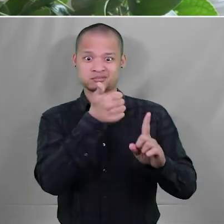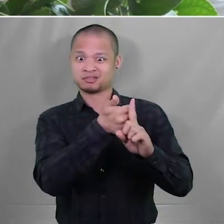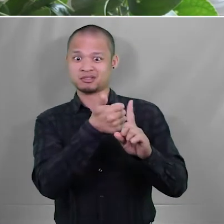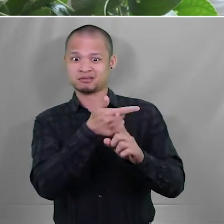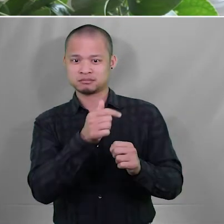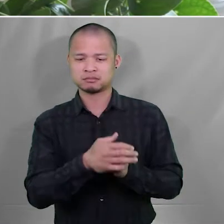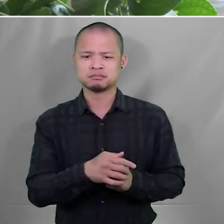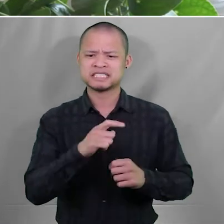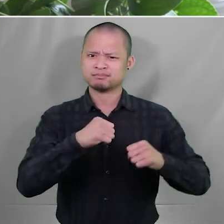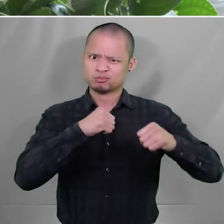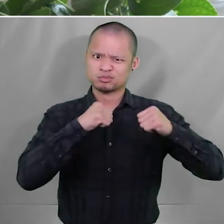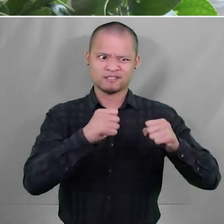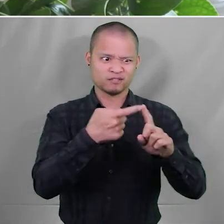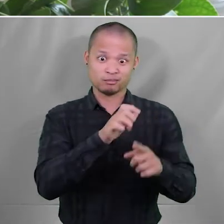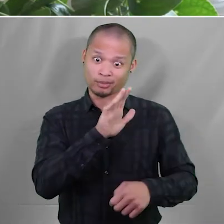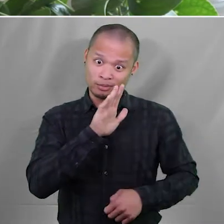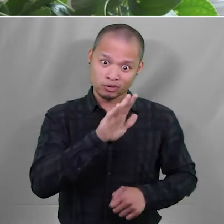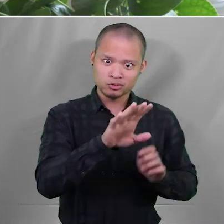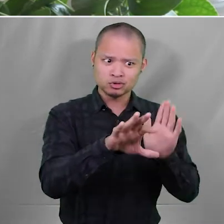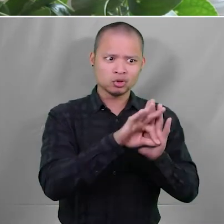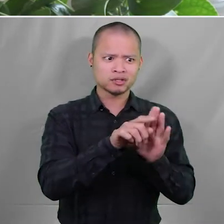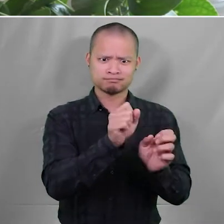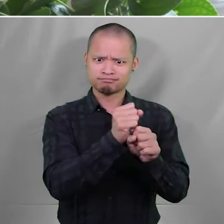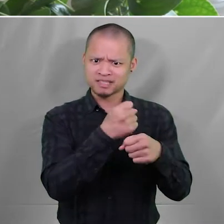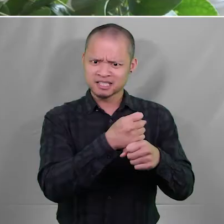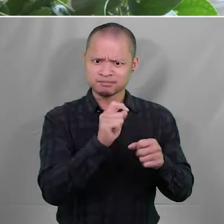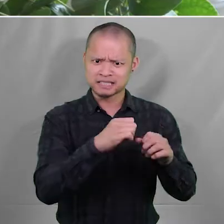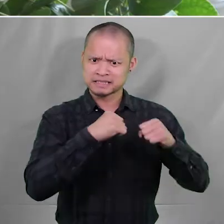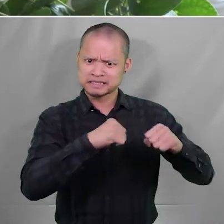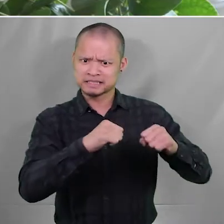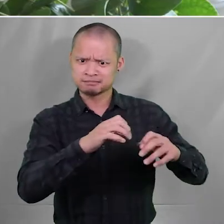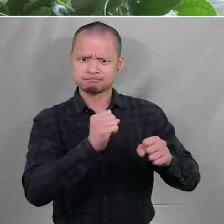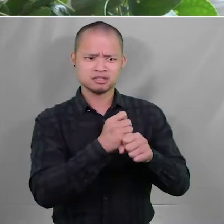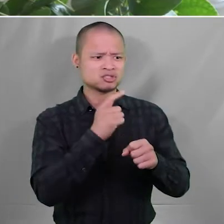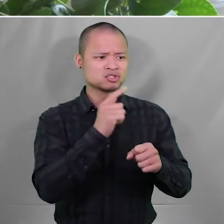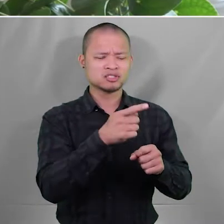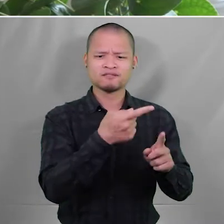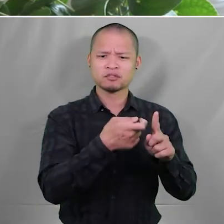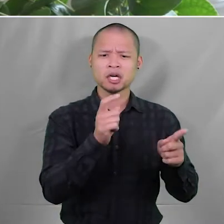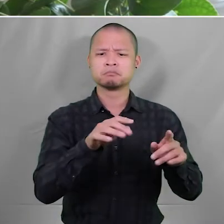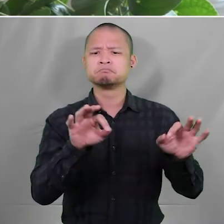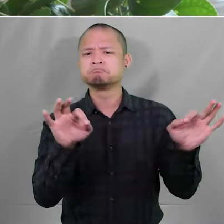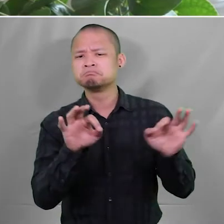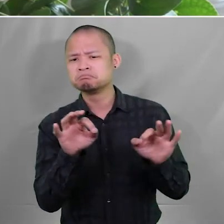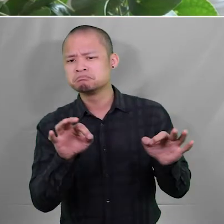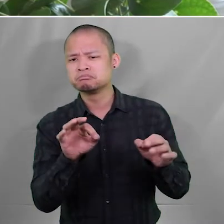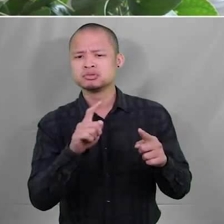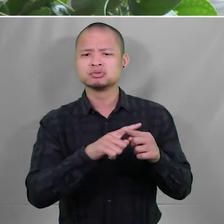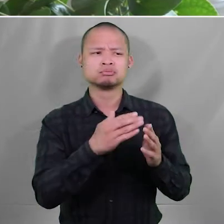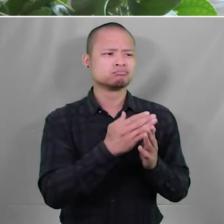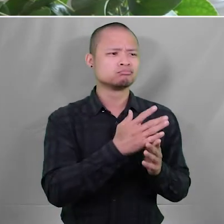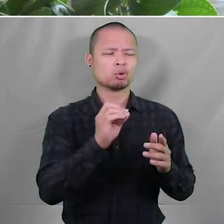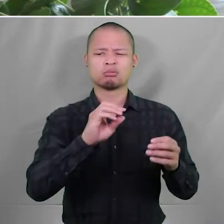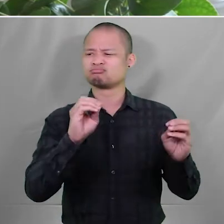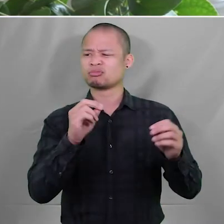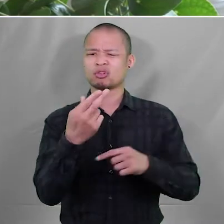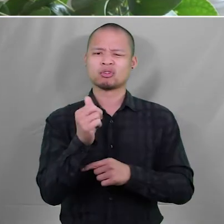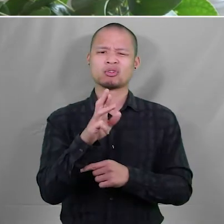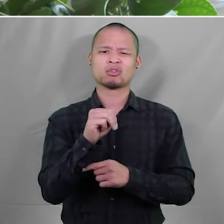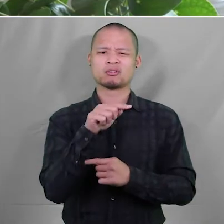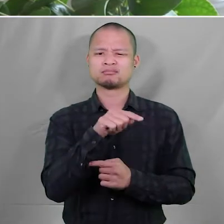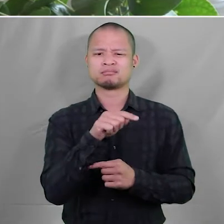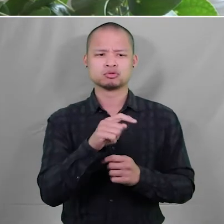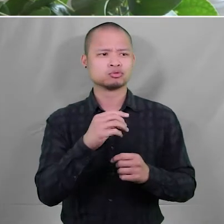themselves, to protect them from the choices they are making, to protect them from insignificant or unfounded